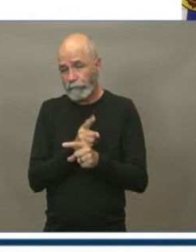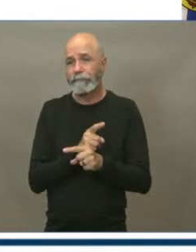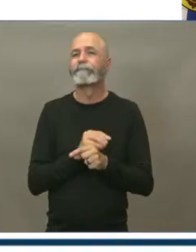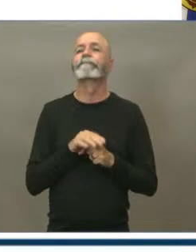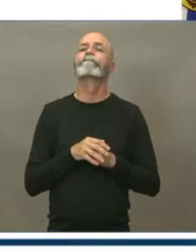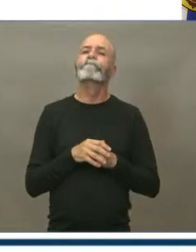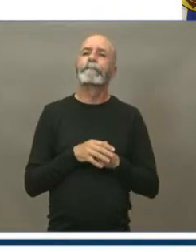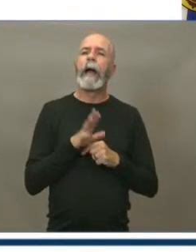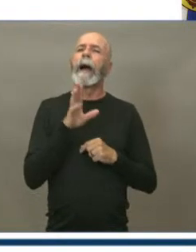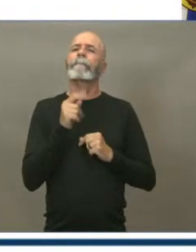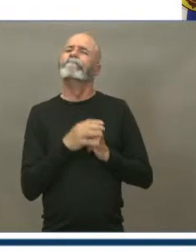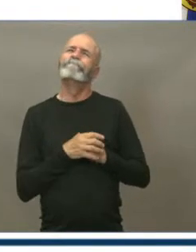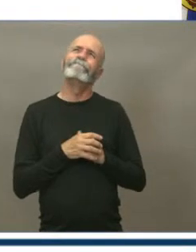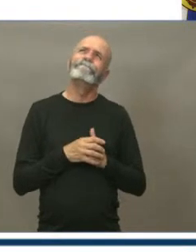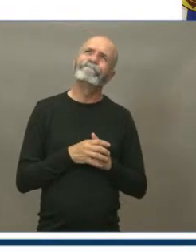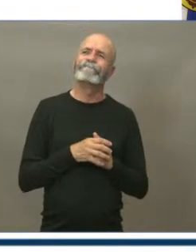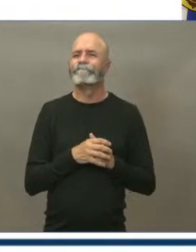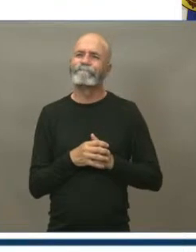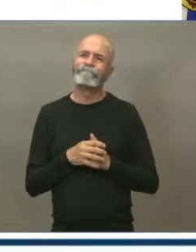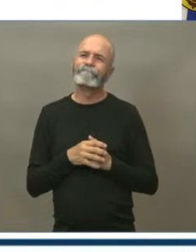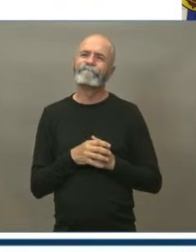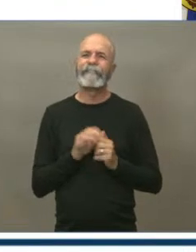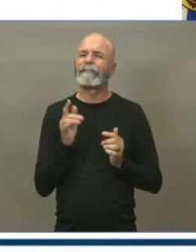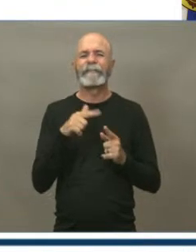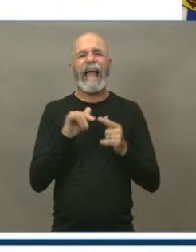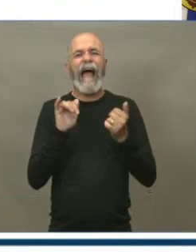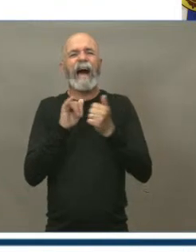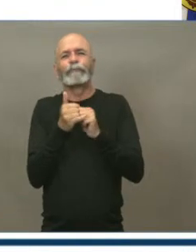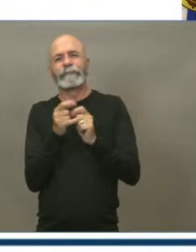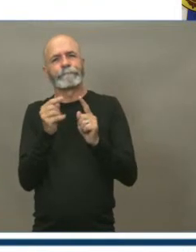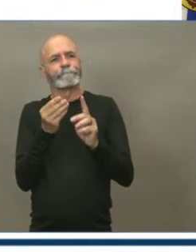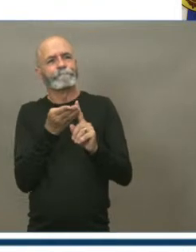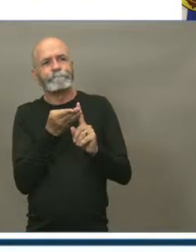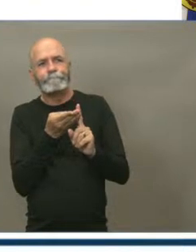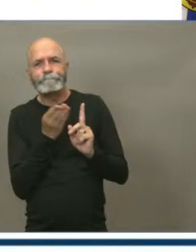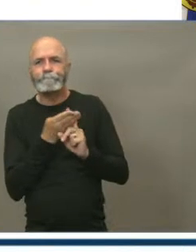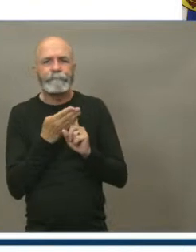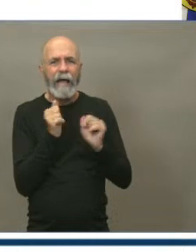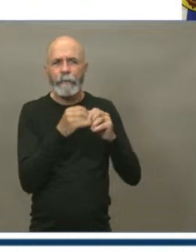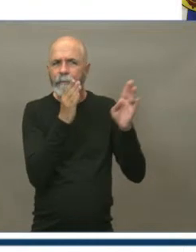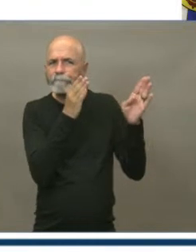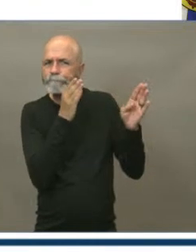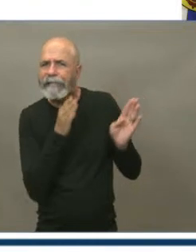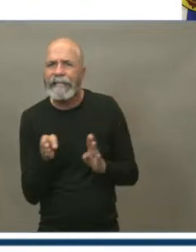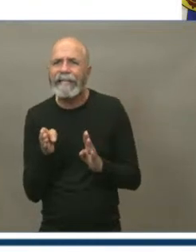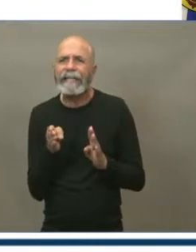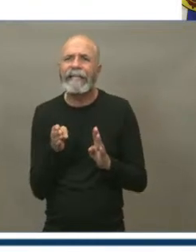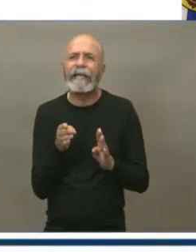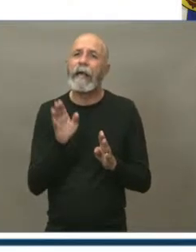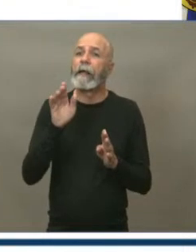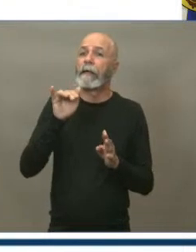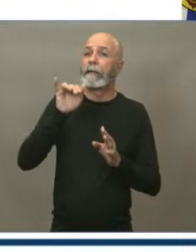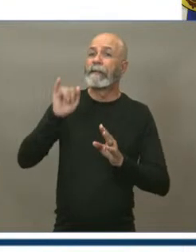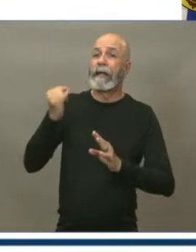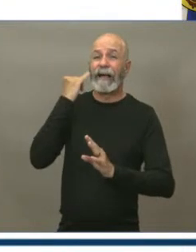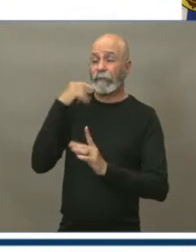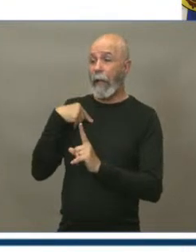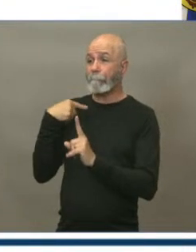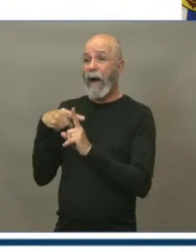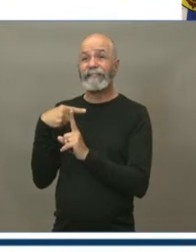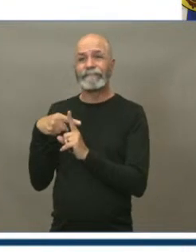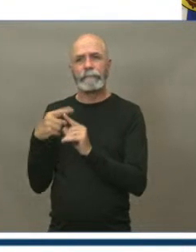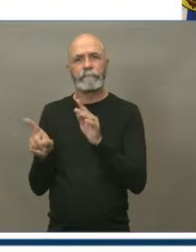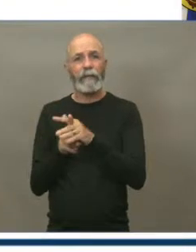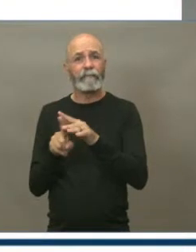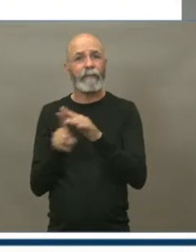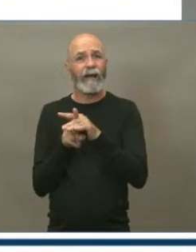used for this planning, and what level of new daily cases would demonstrate to you that we're in a safe place for reopening. So